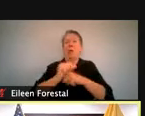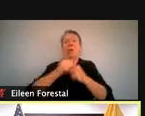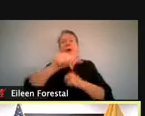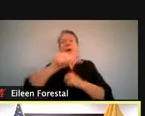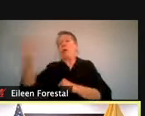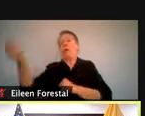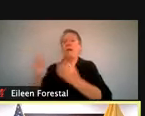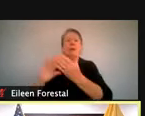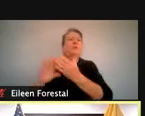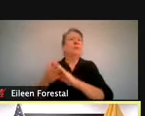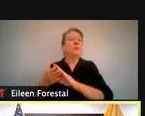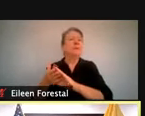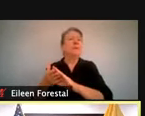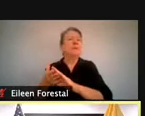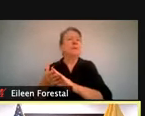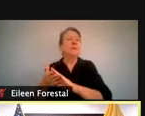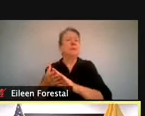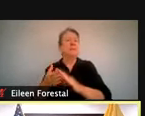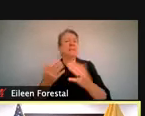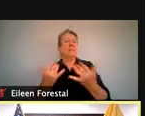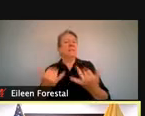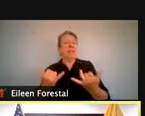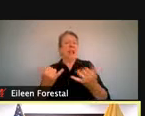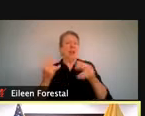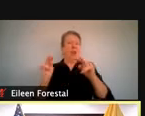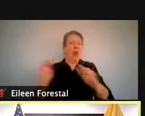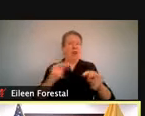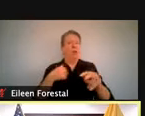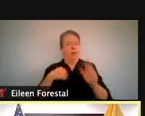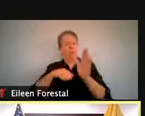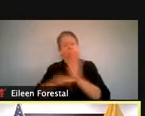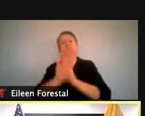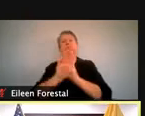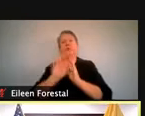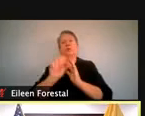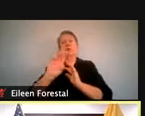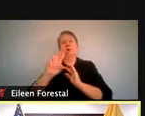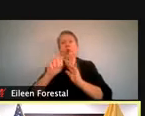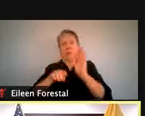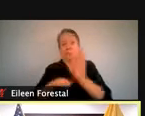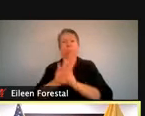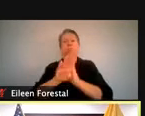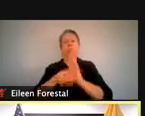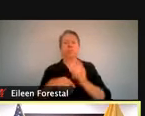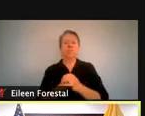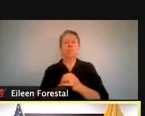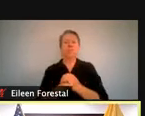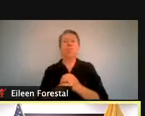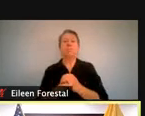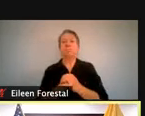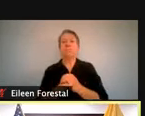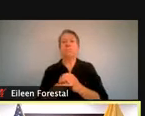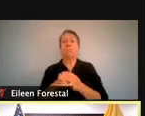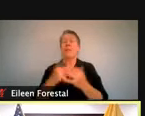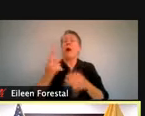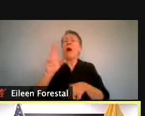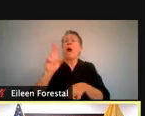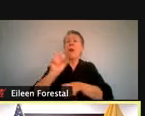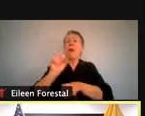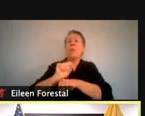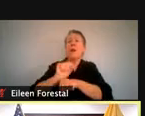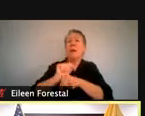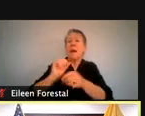we get to the overnight numbers, if I can. Given that it's Thursday, this morning the Department of Labor released the latest state unemployment figures, as